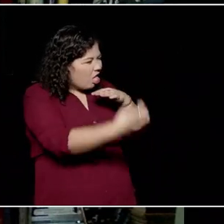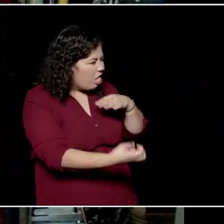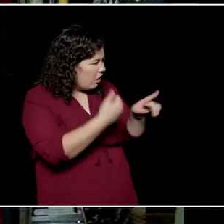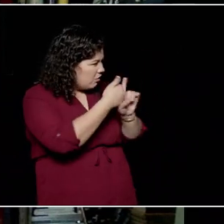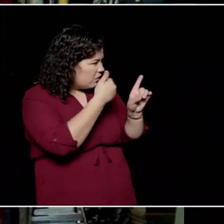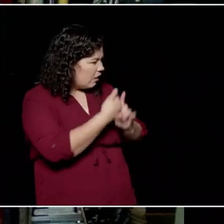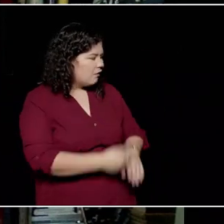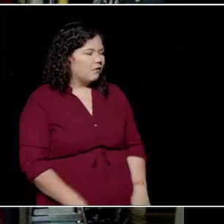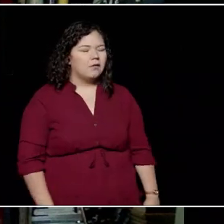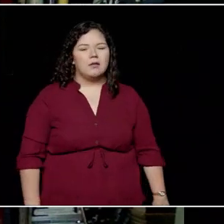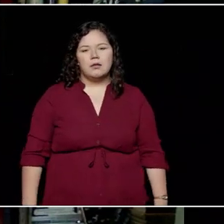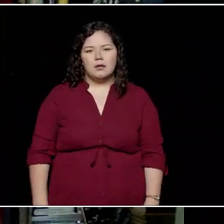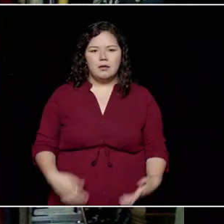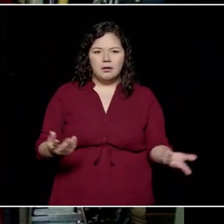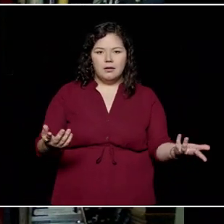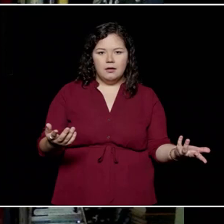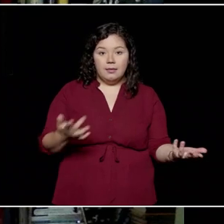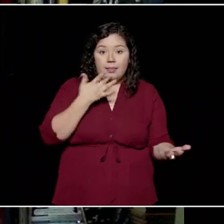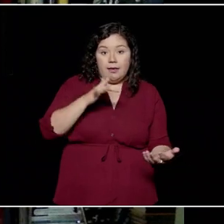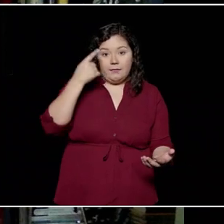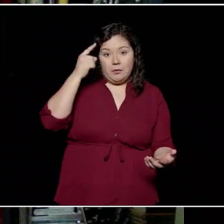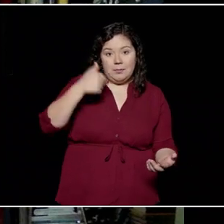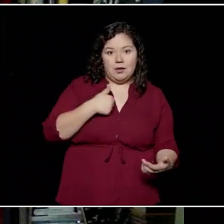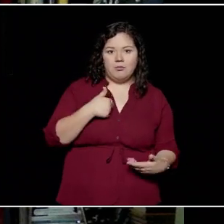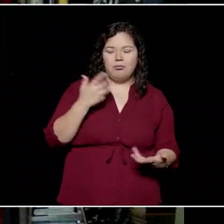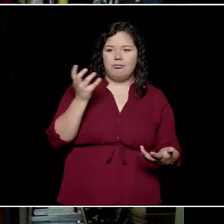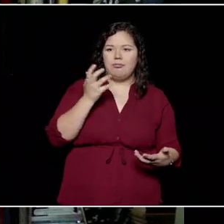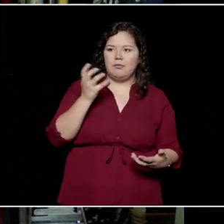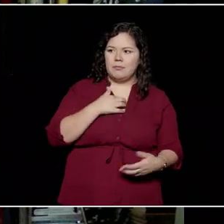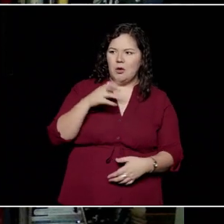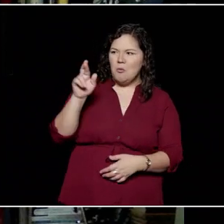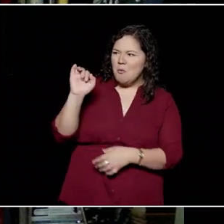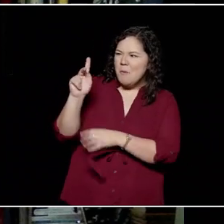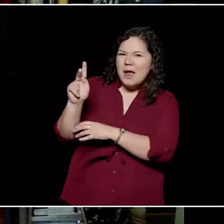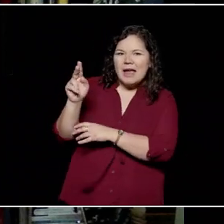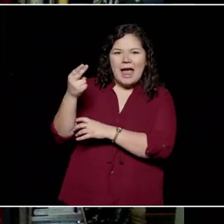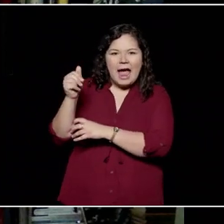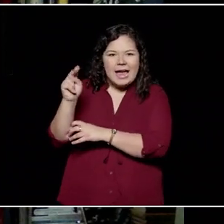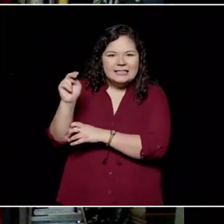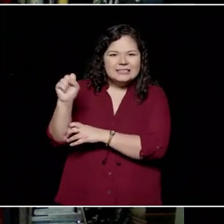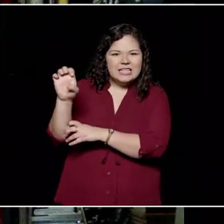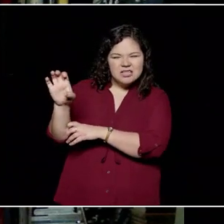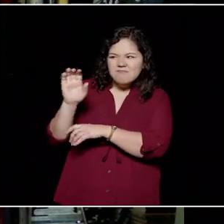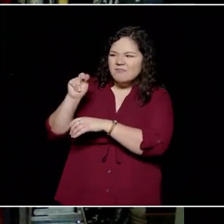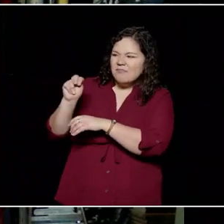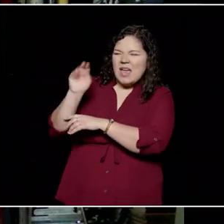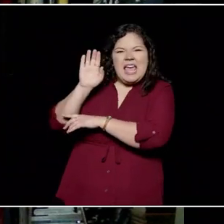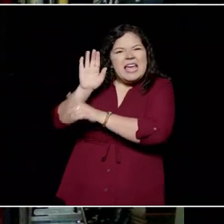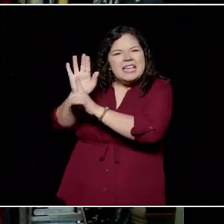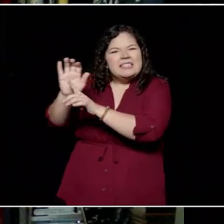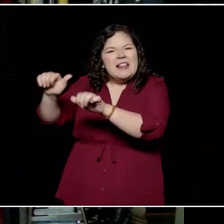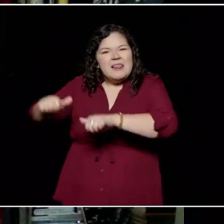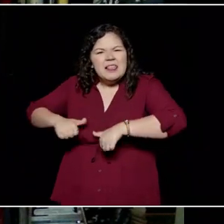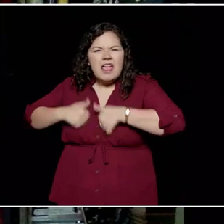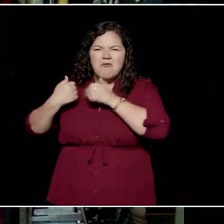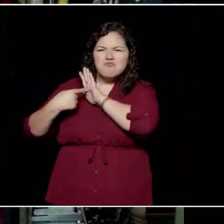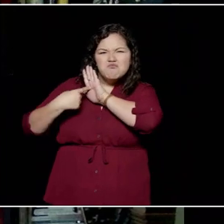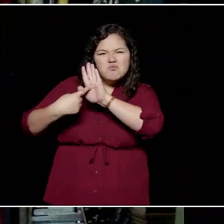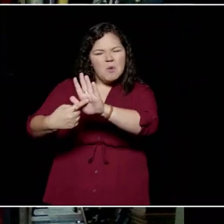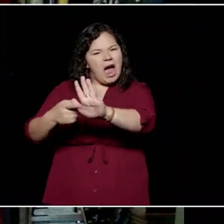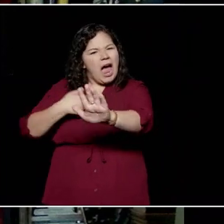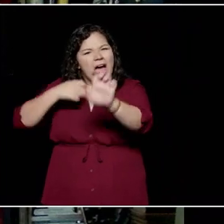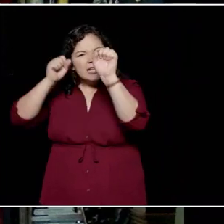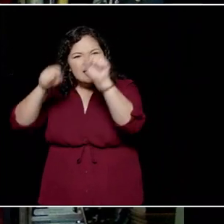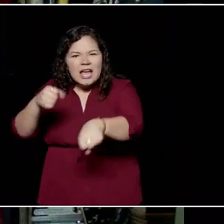How lucky am I? Think of that. There's Rick Hansen. His entire raison d'etre, his entire life has been dedicated to the concept that